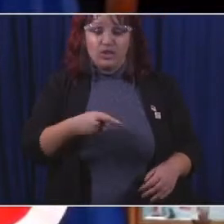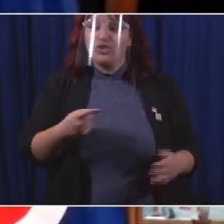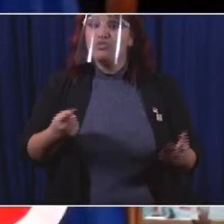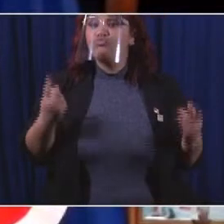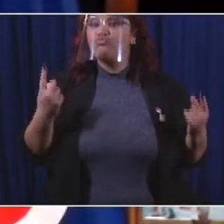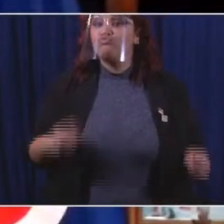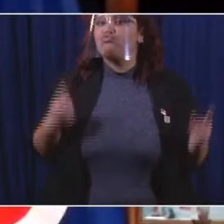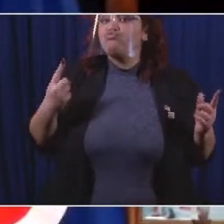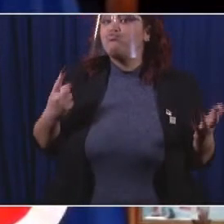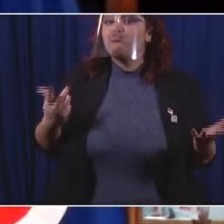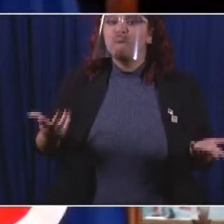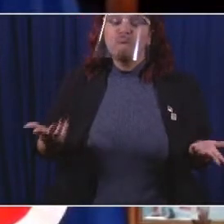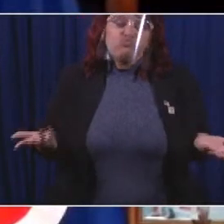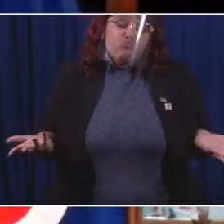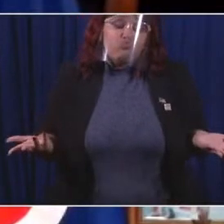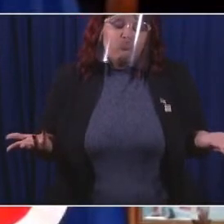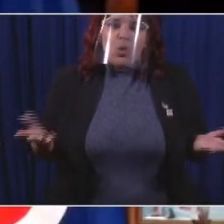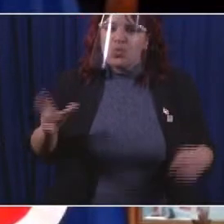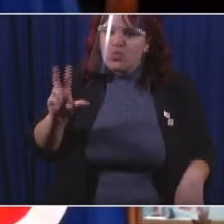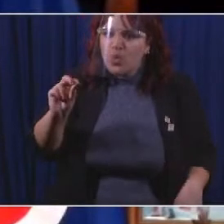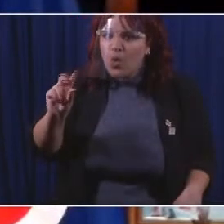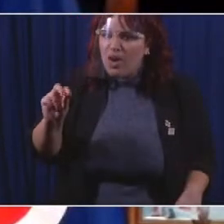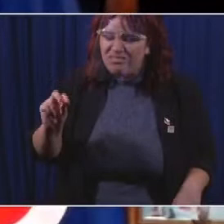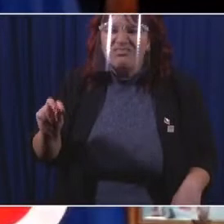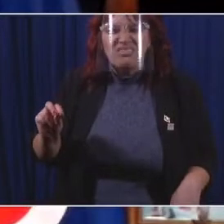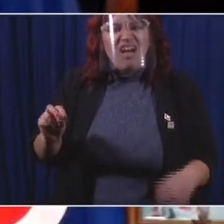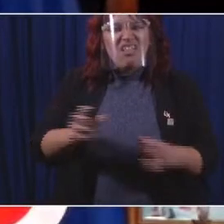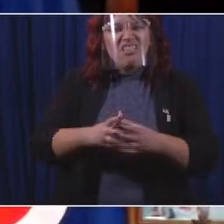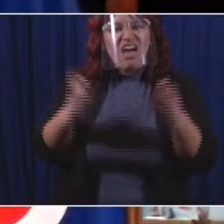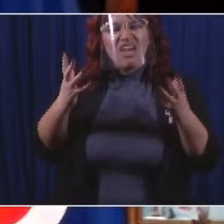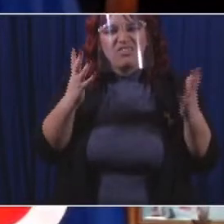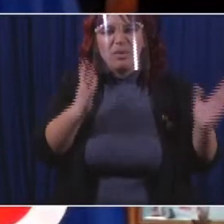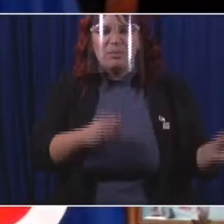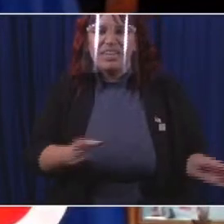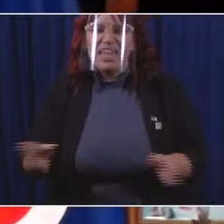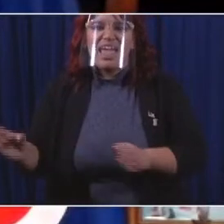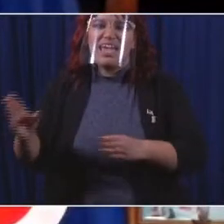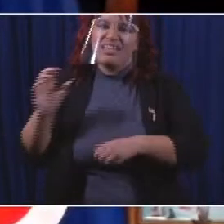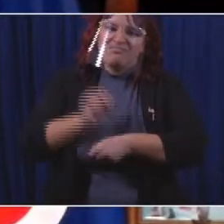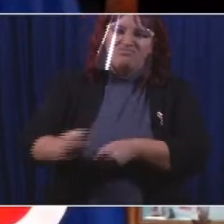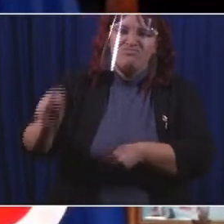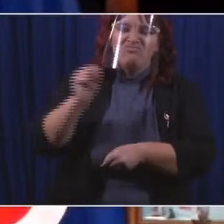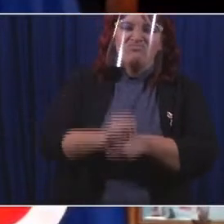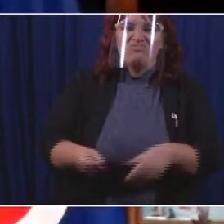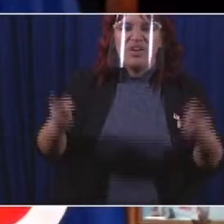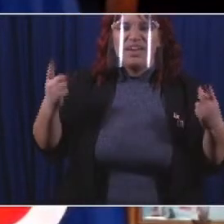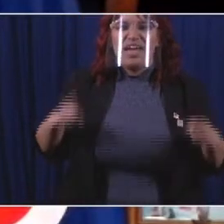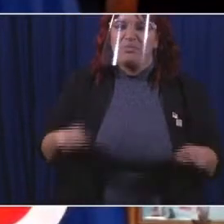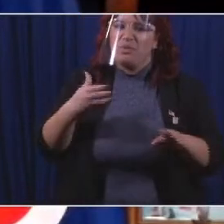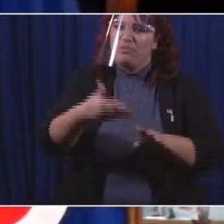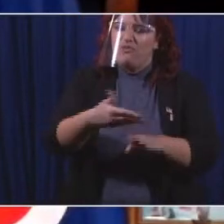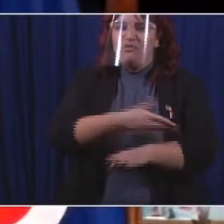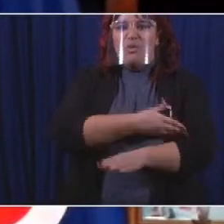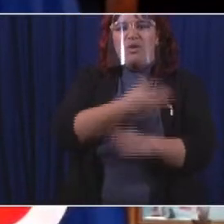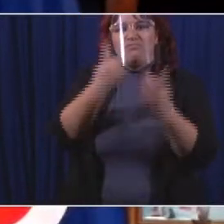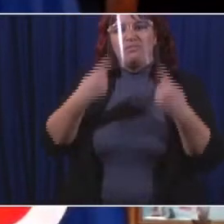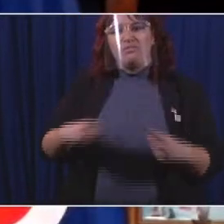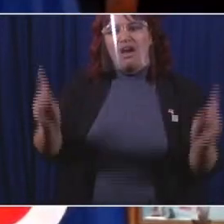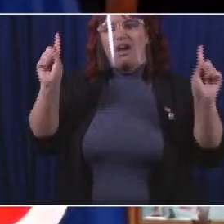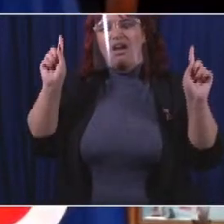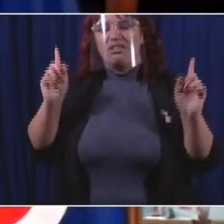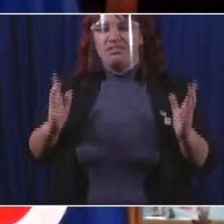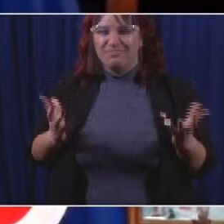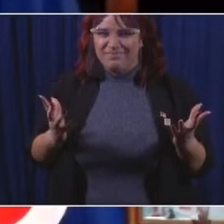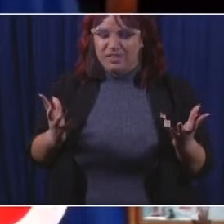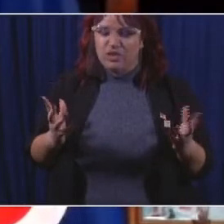making days like today happen. And I want to focus on one group that's special, and that's